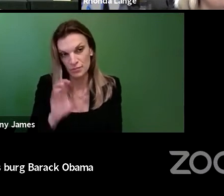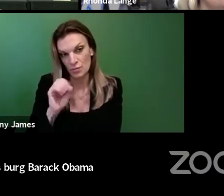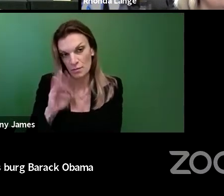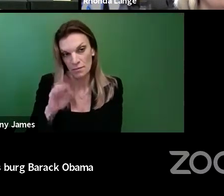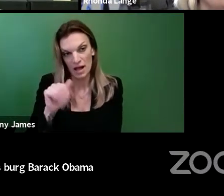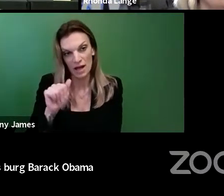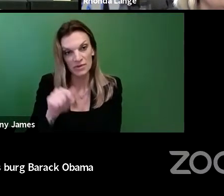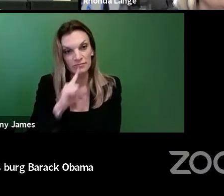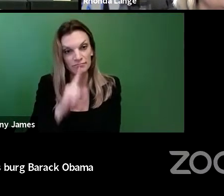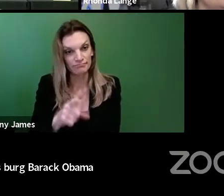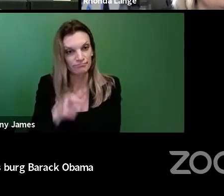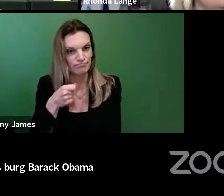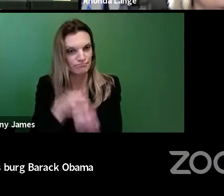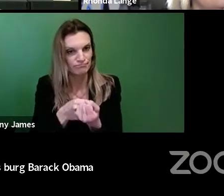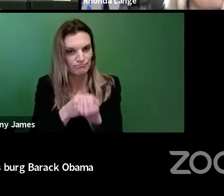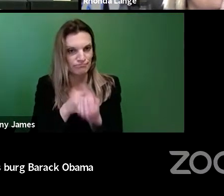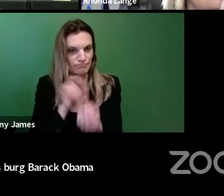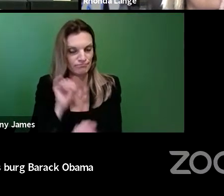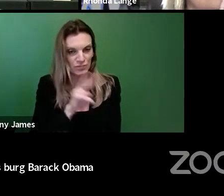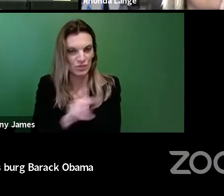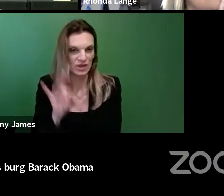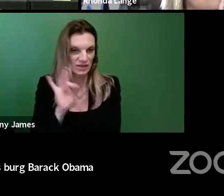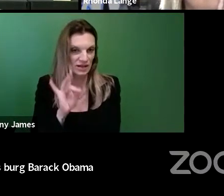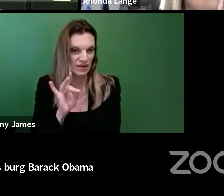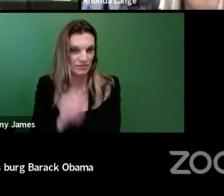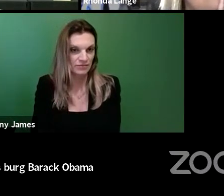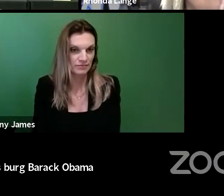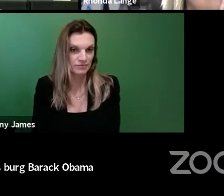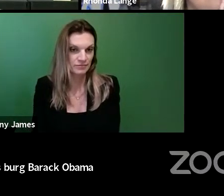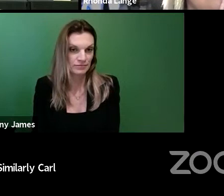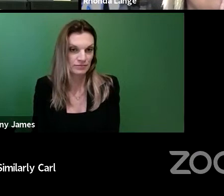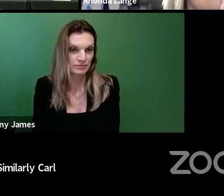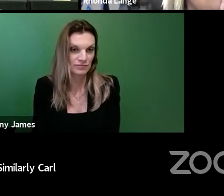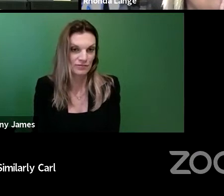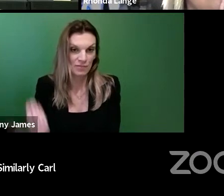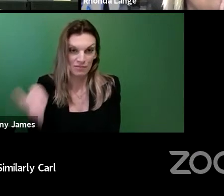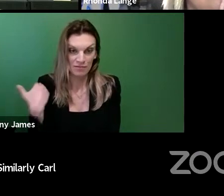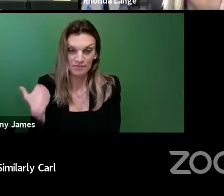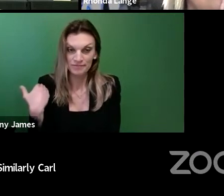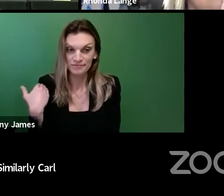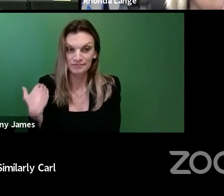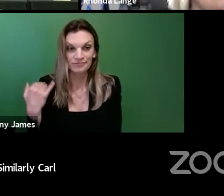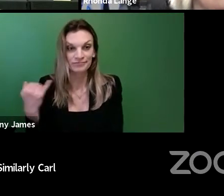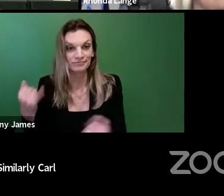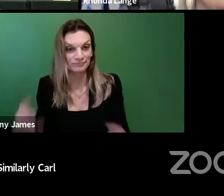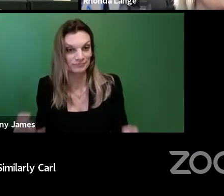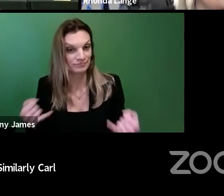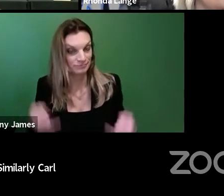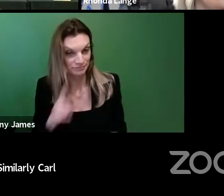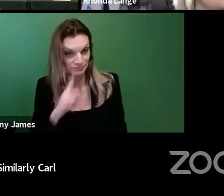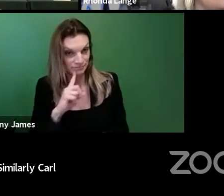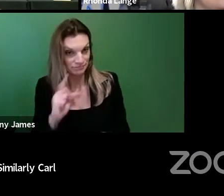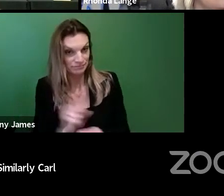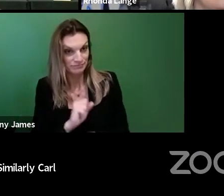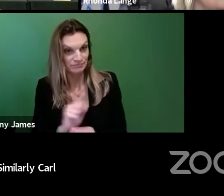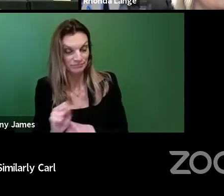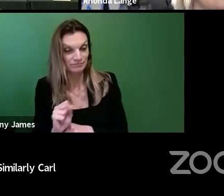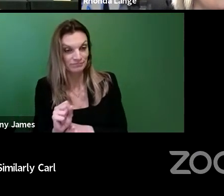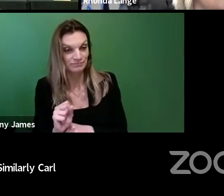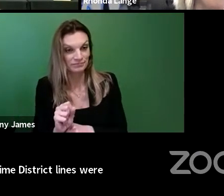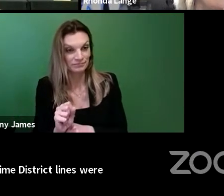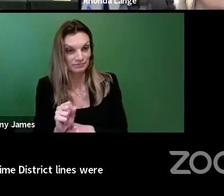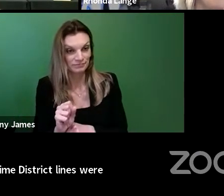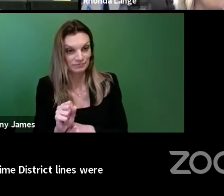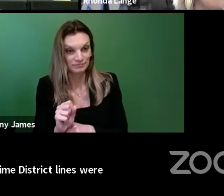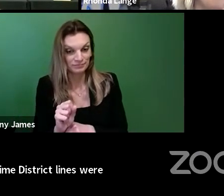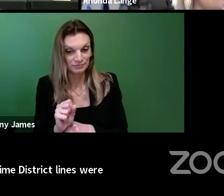2008. Similarly, Carl Levin could win that. So the last time district lines were drawn, that got fixed